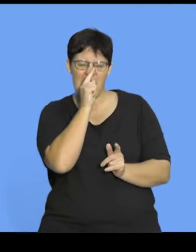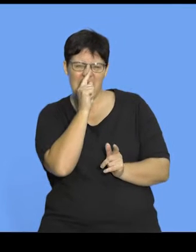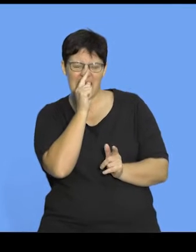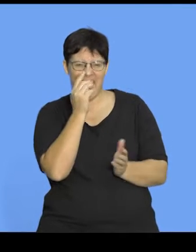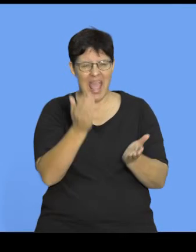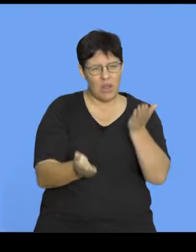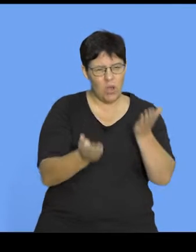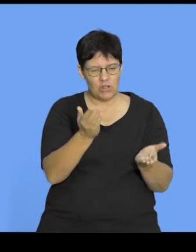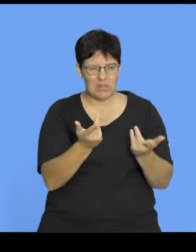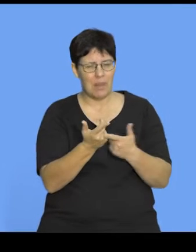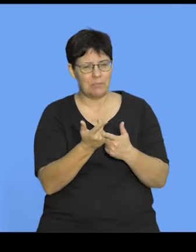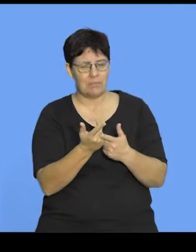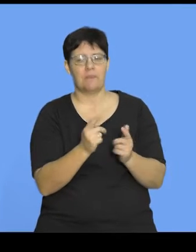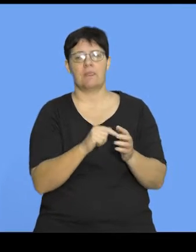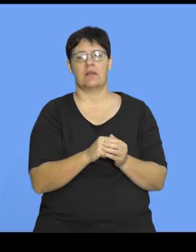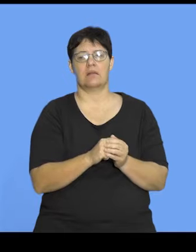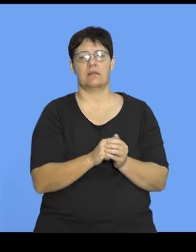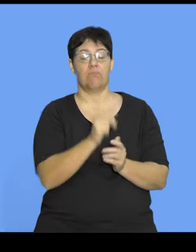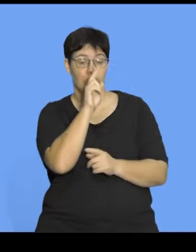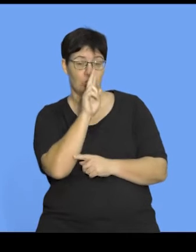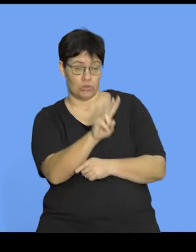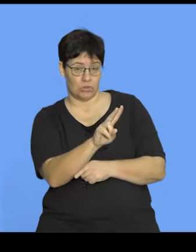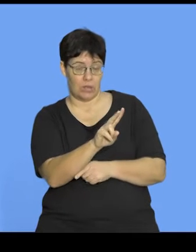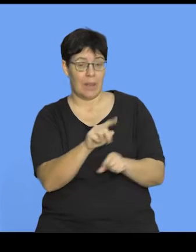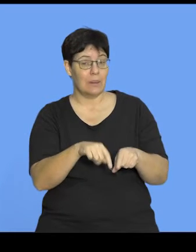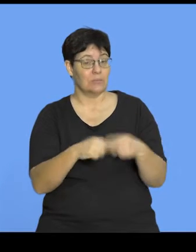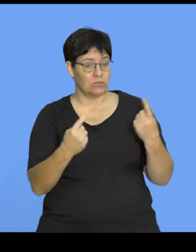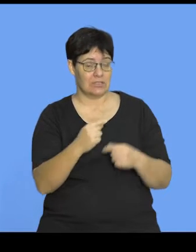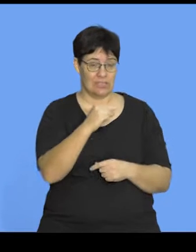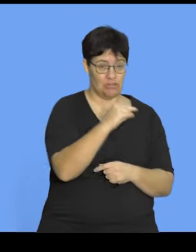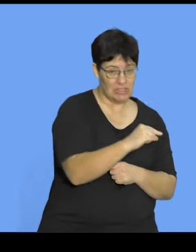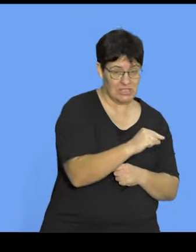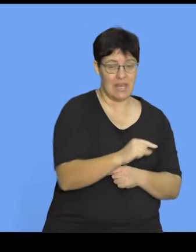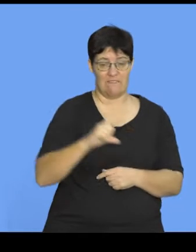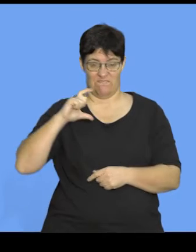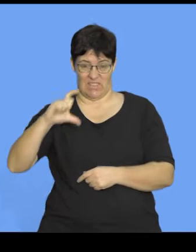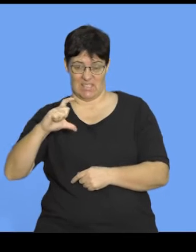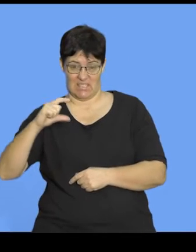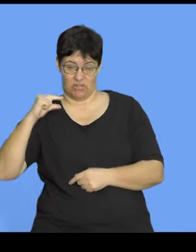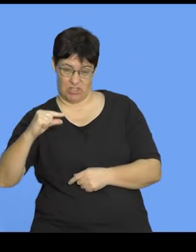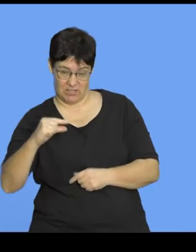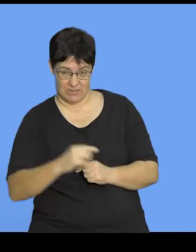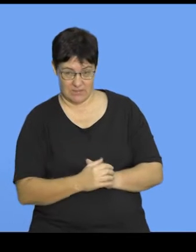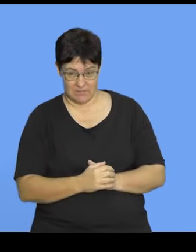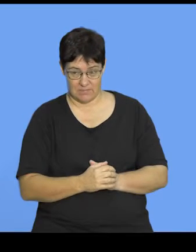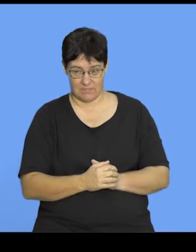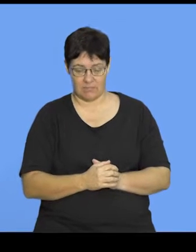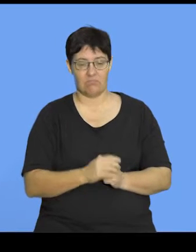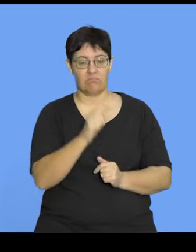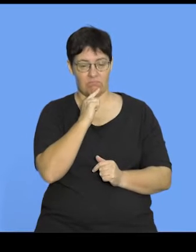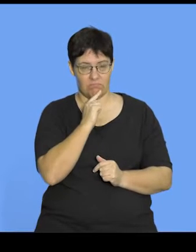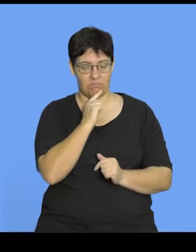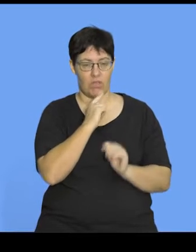which is a little hairy, but we're good. We're going to look at the difference between little g and big G. We're going to look